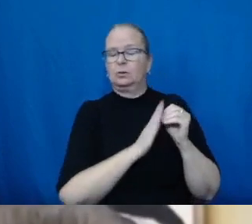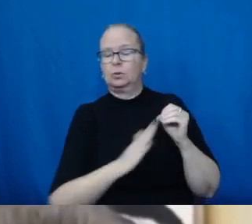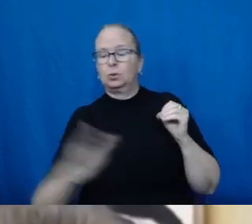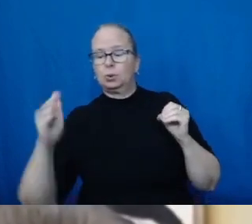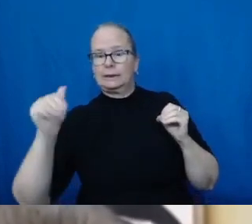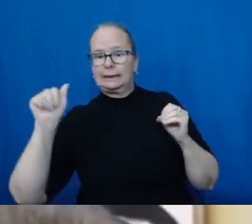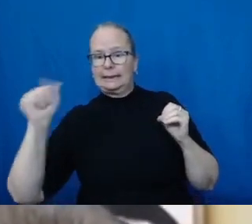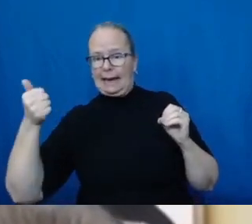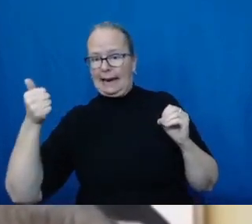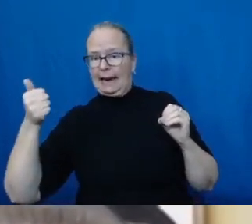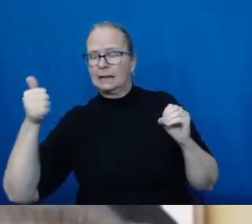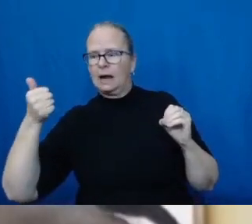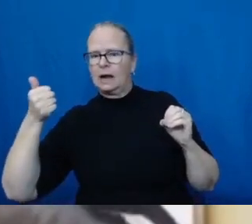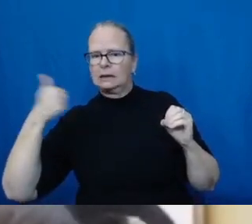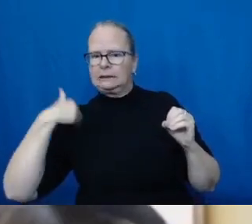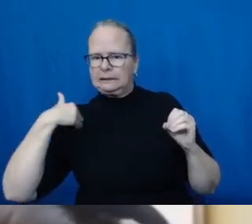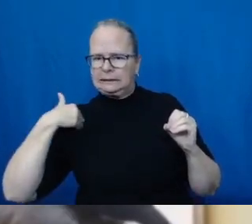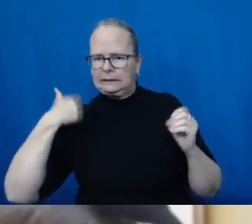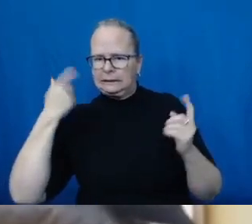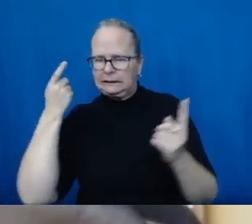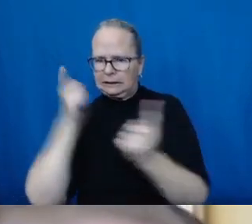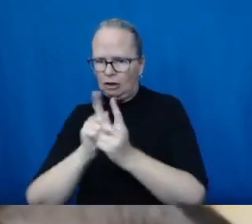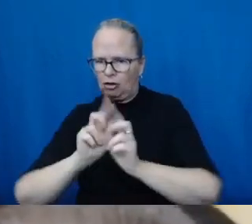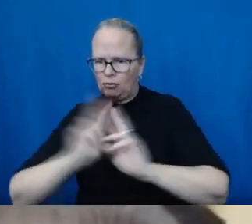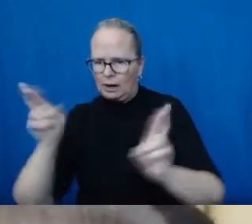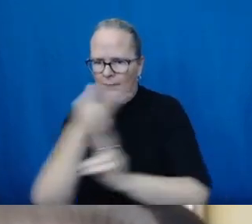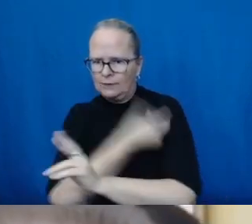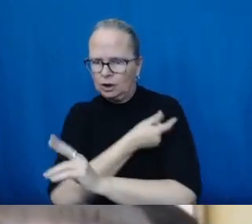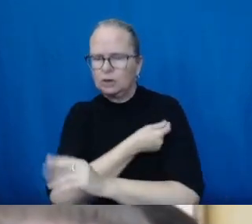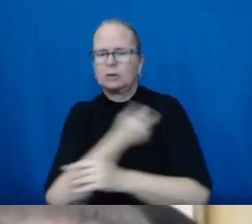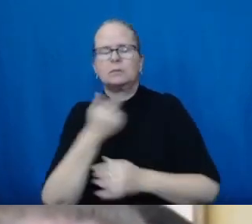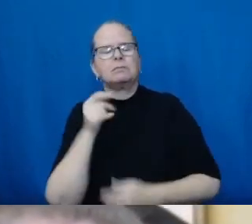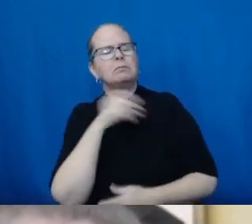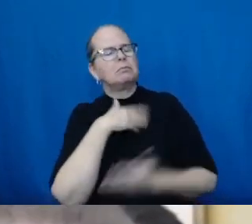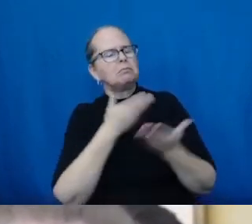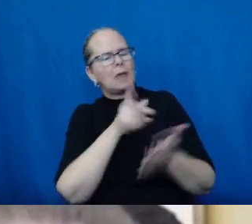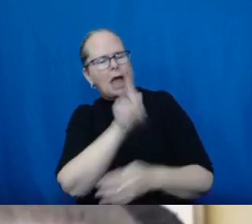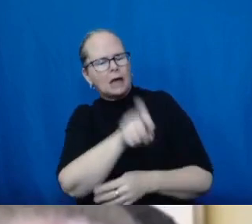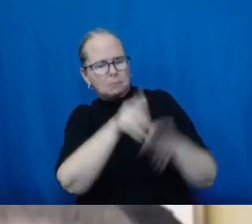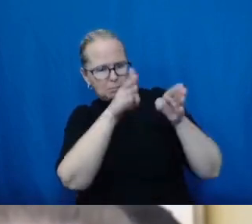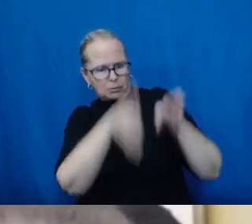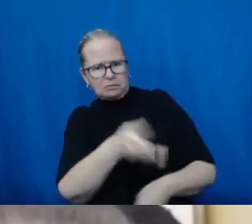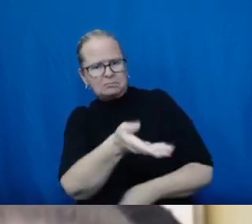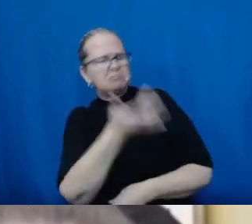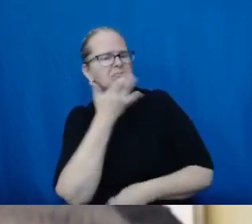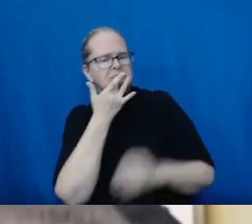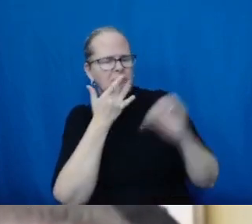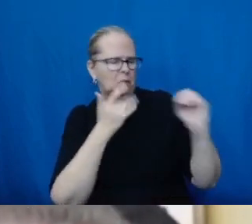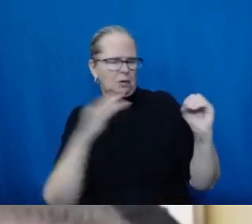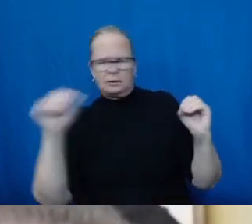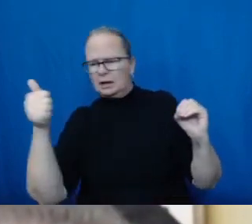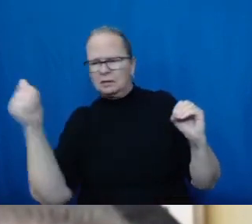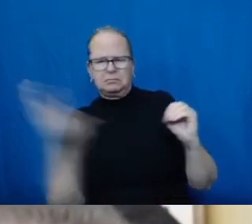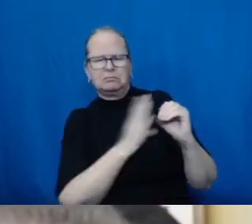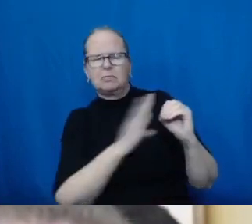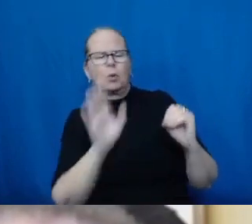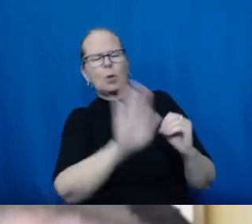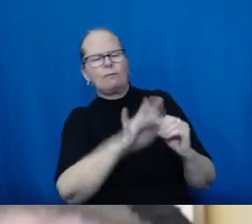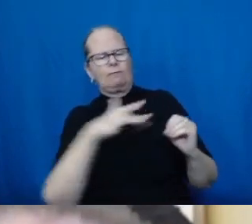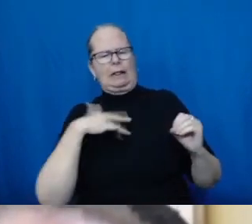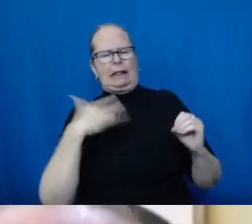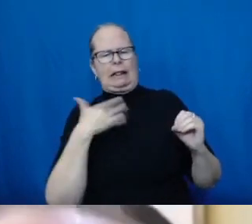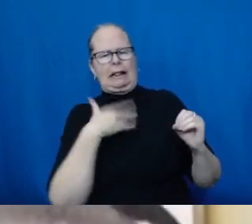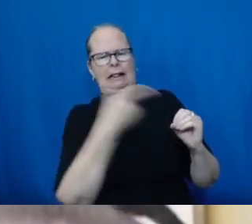0 to 10, where do you land on the getting vaccinated front? And if they say anything but 0,